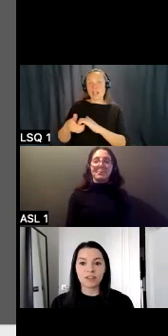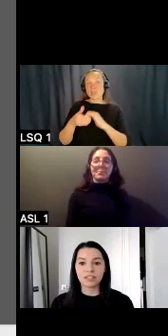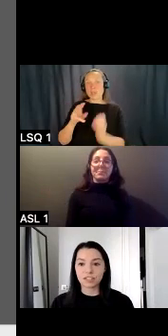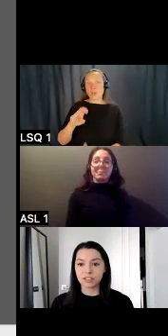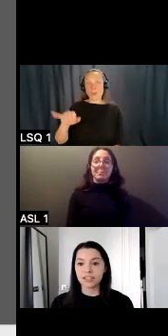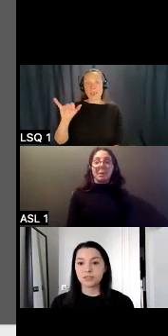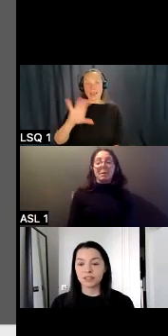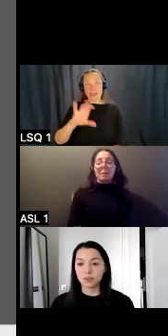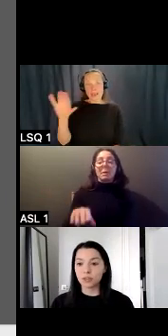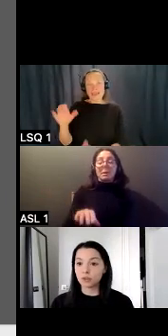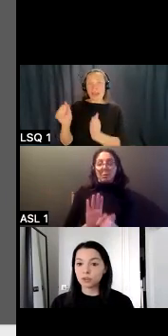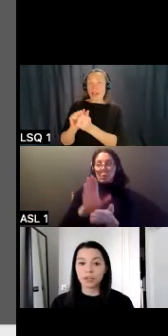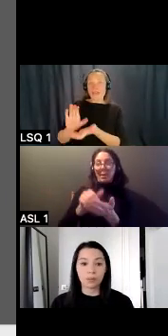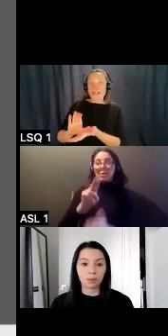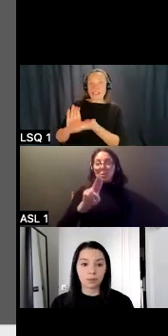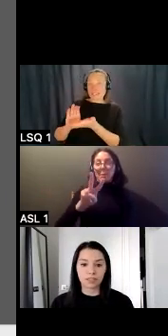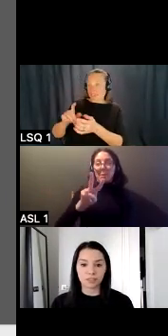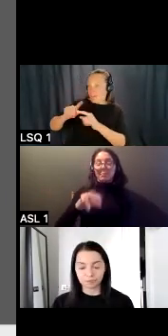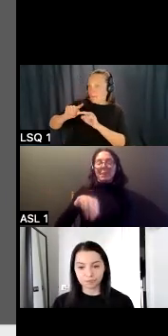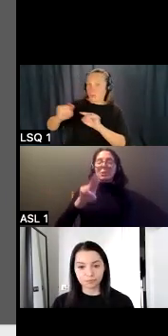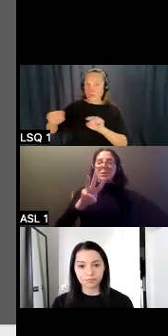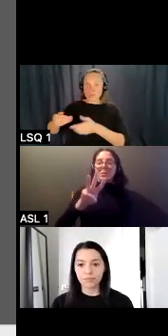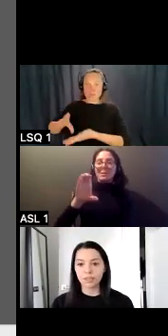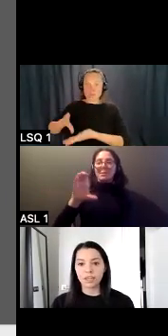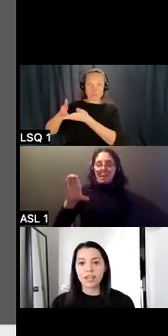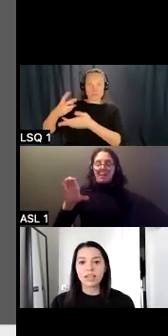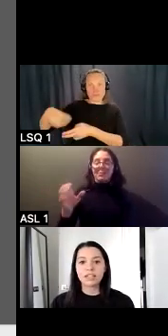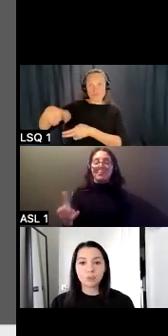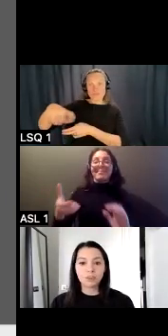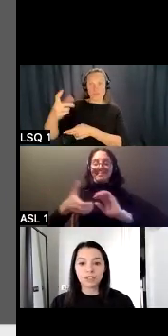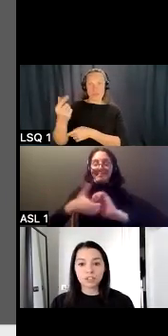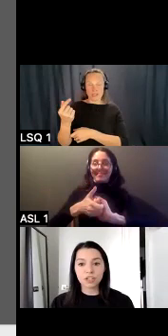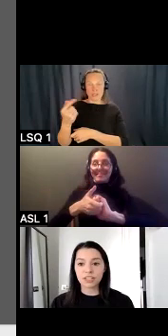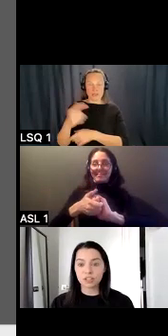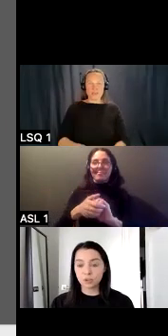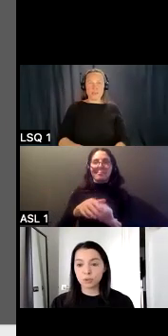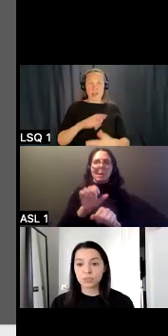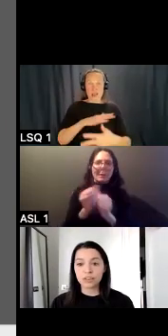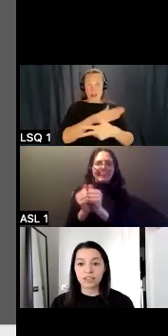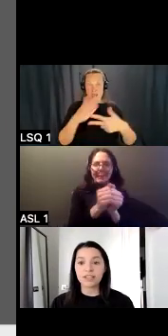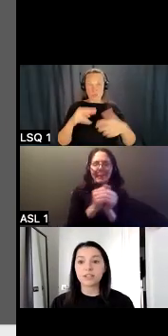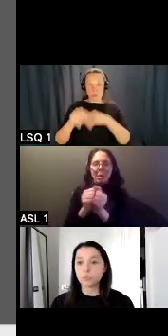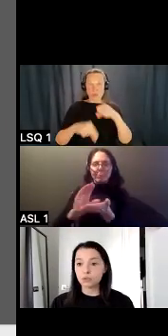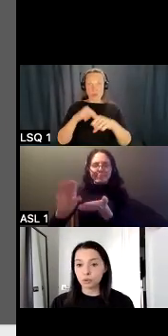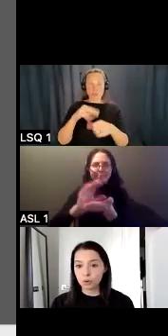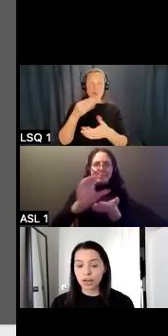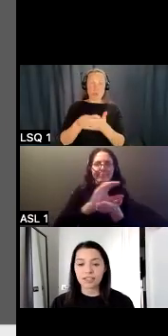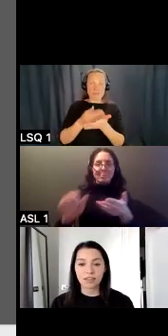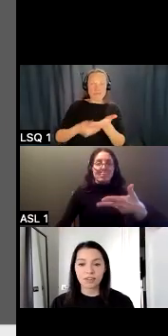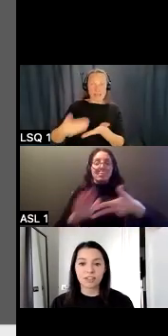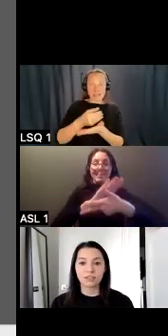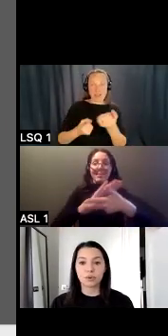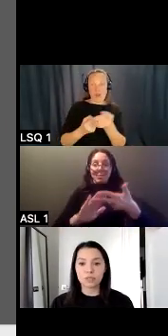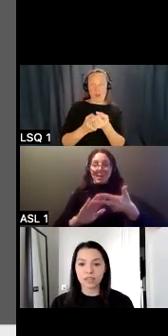Way Canada will collaborate with the Centraide United Way in the same optic. And the three national funders